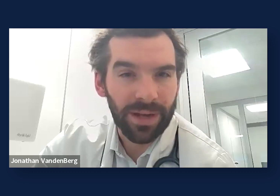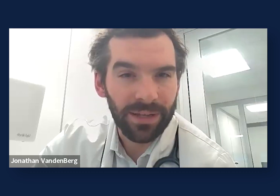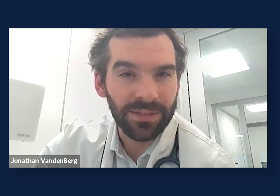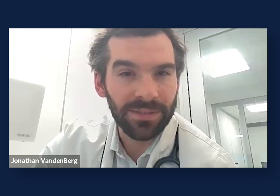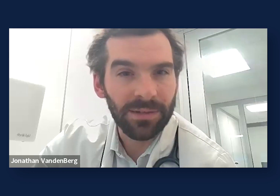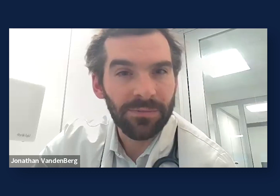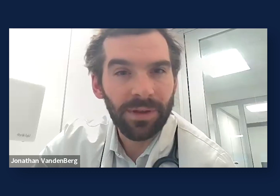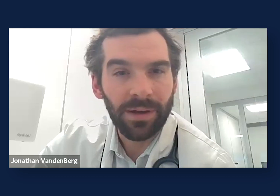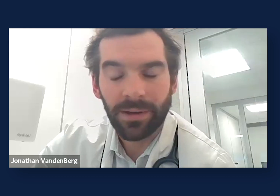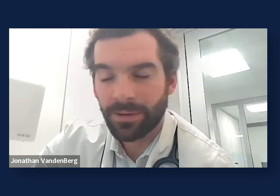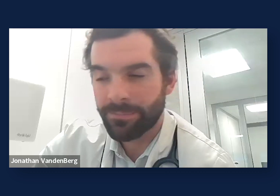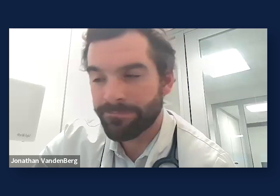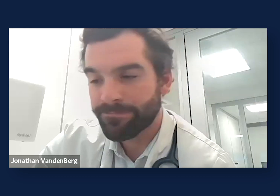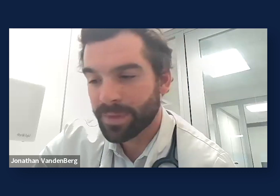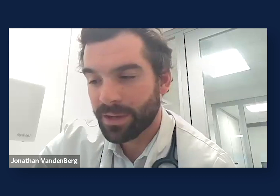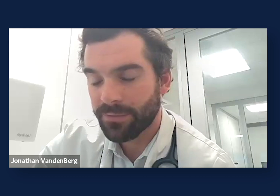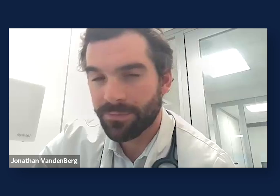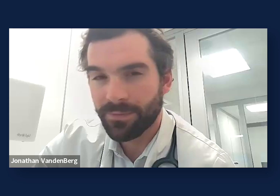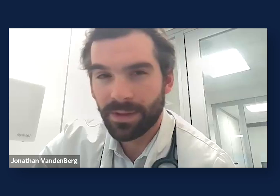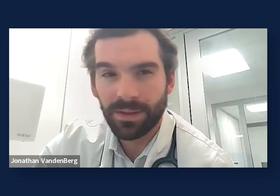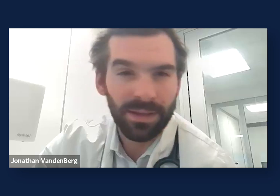different varieties of